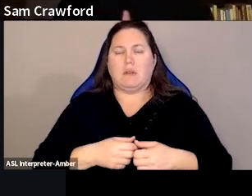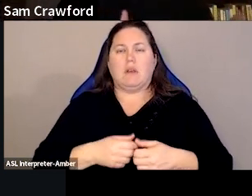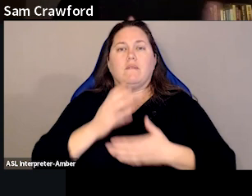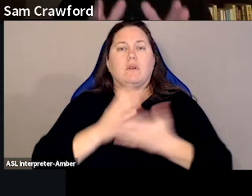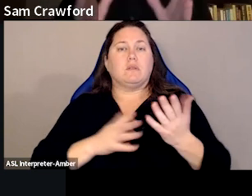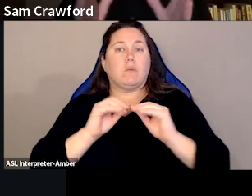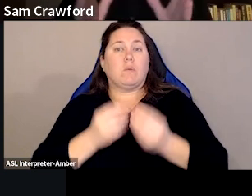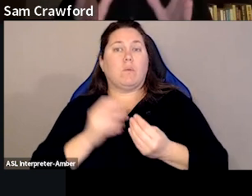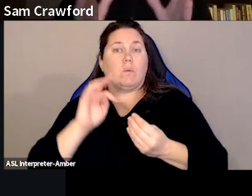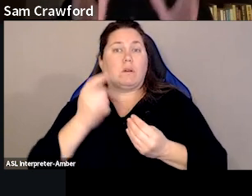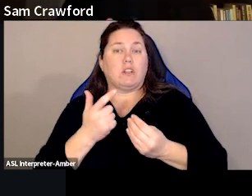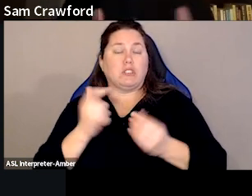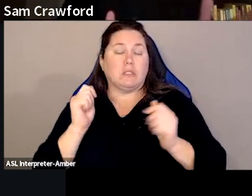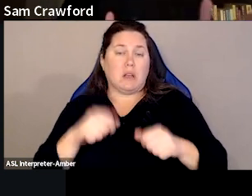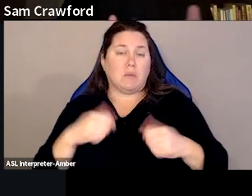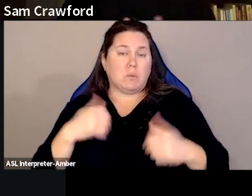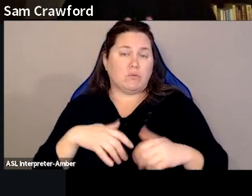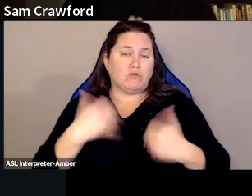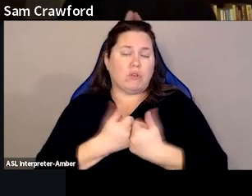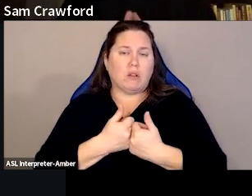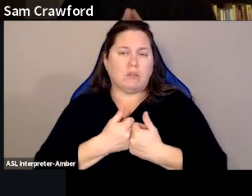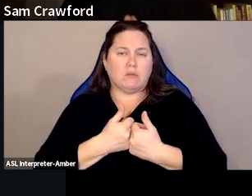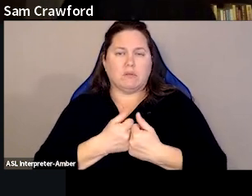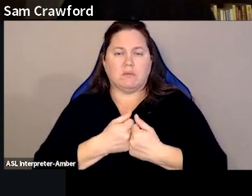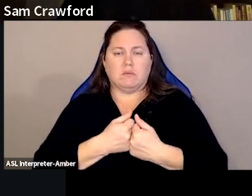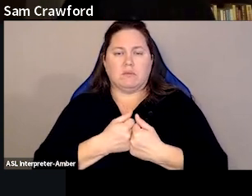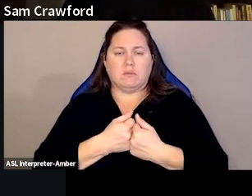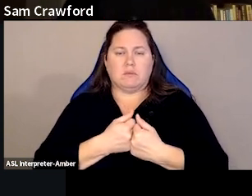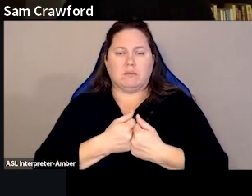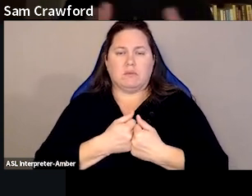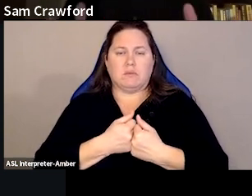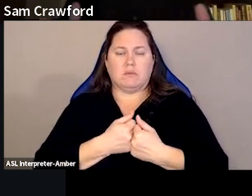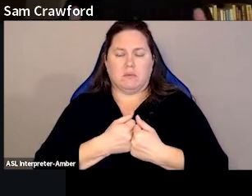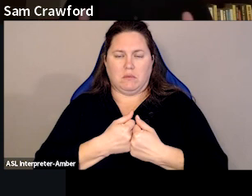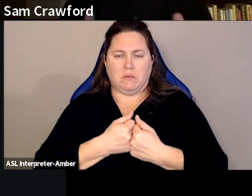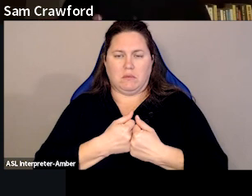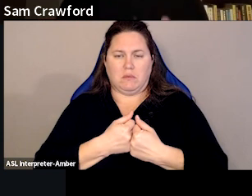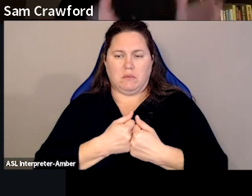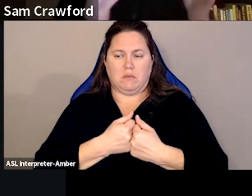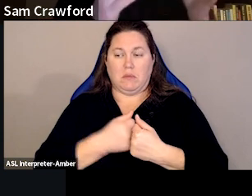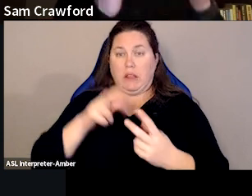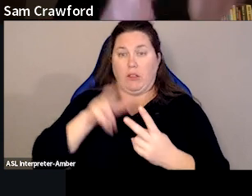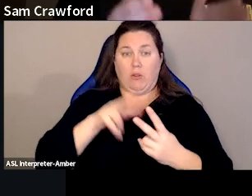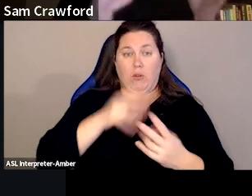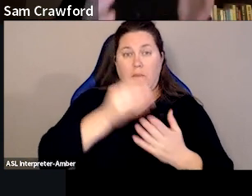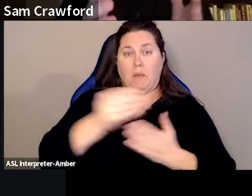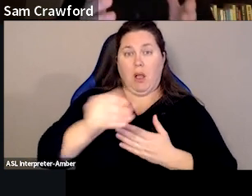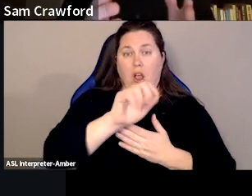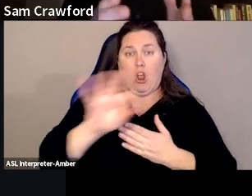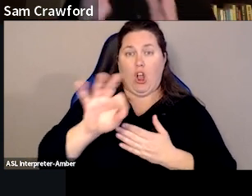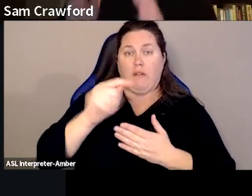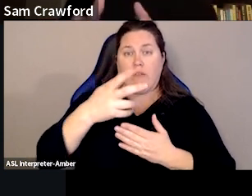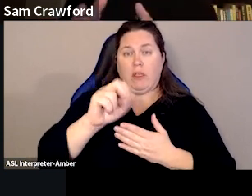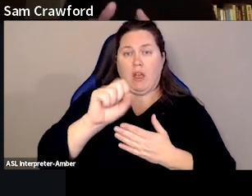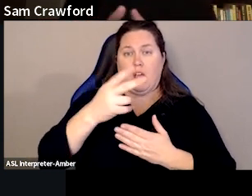even a question, but it wasn't even a question. You either had to buy an off-the-shelf template and then just put your images